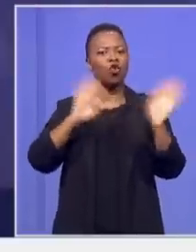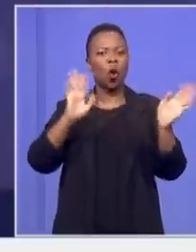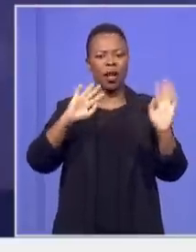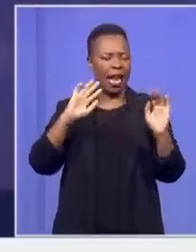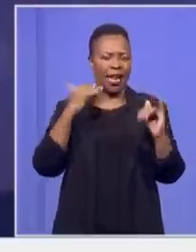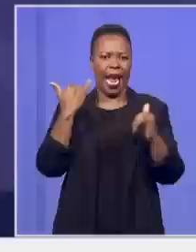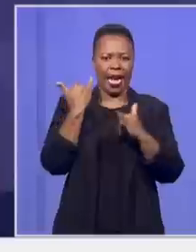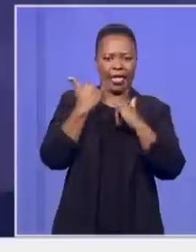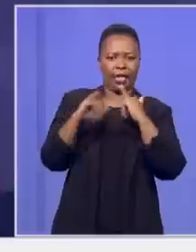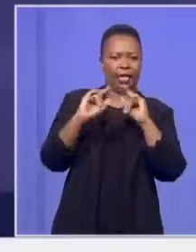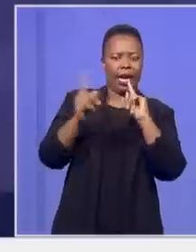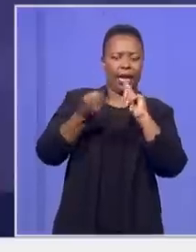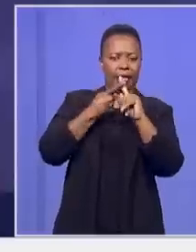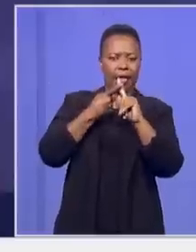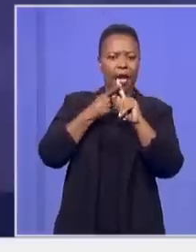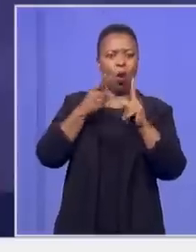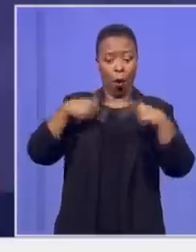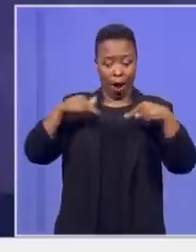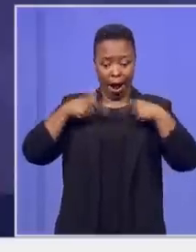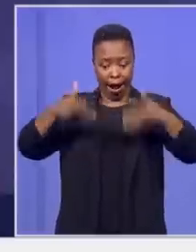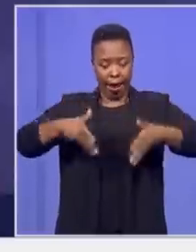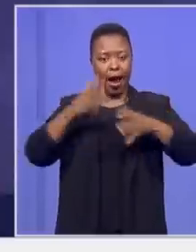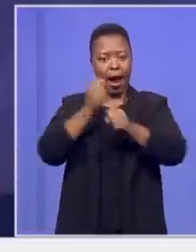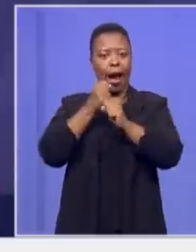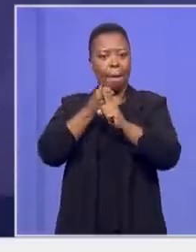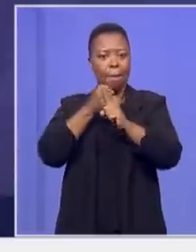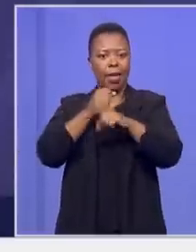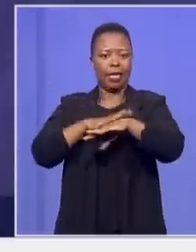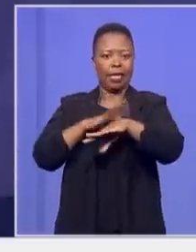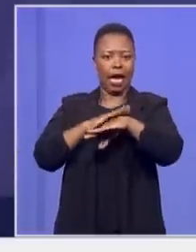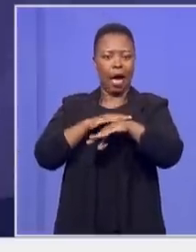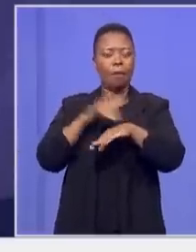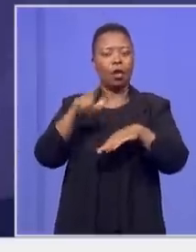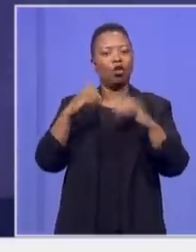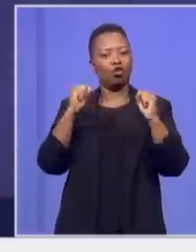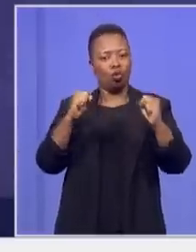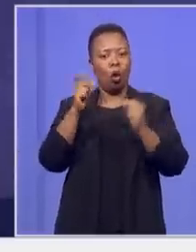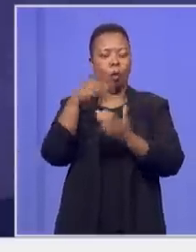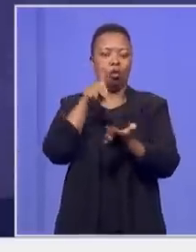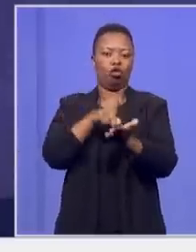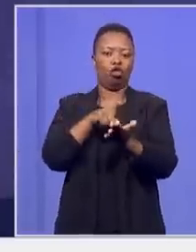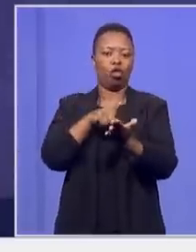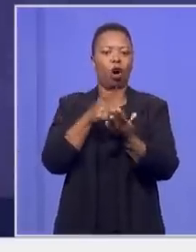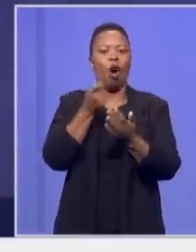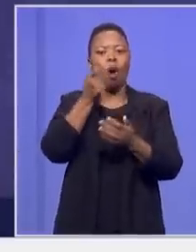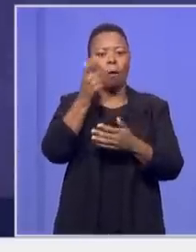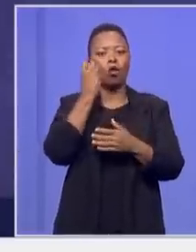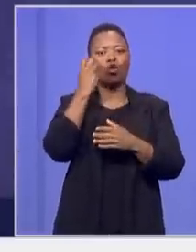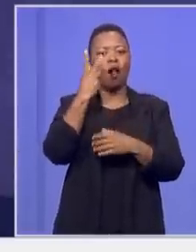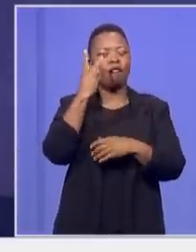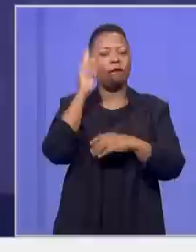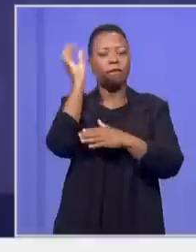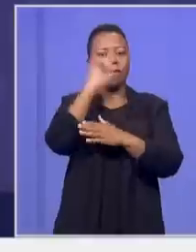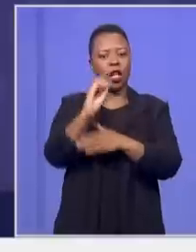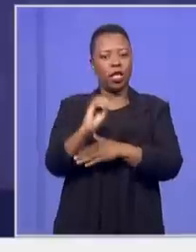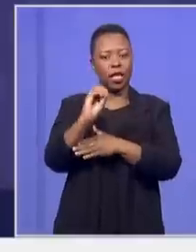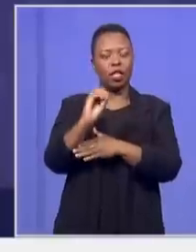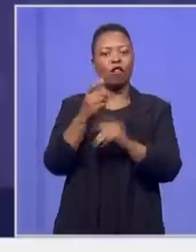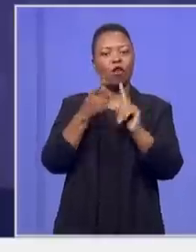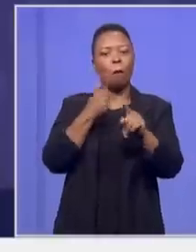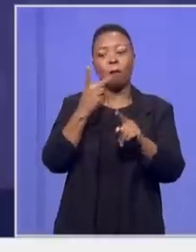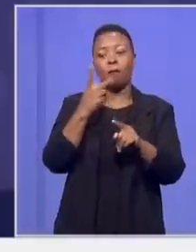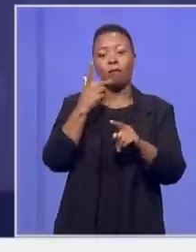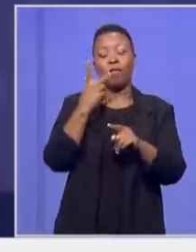that we enter this election campaign period in a strong position, almost 12 percentage points up from our low 4 years